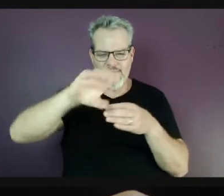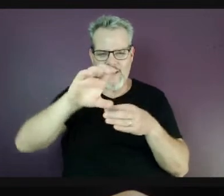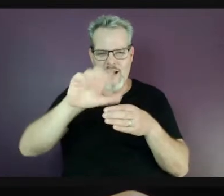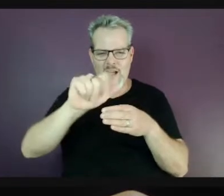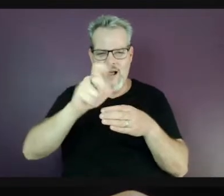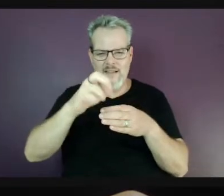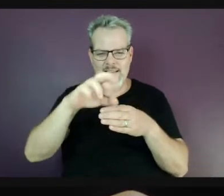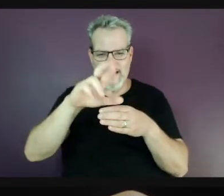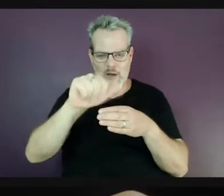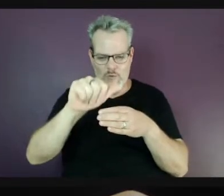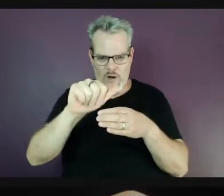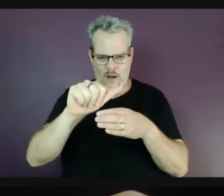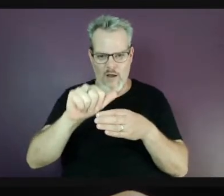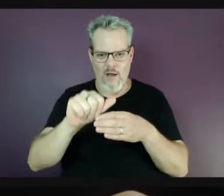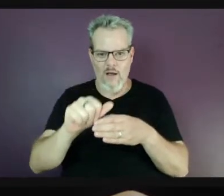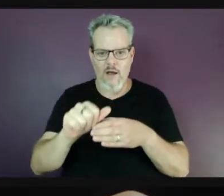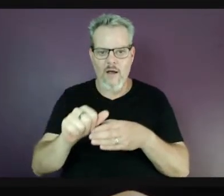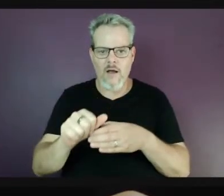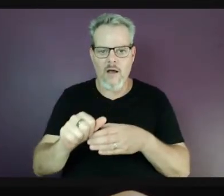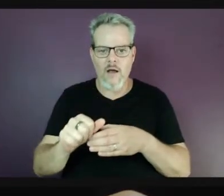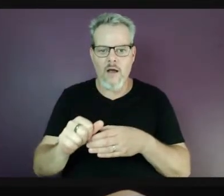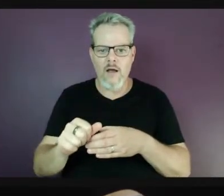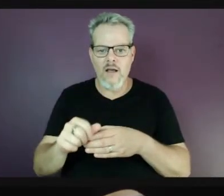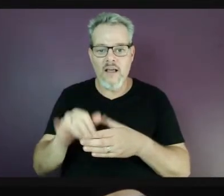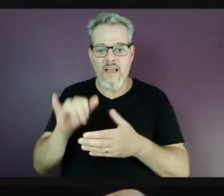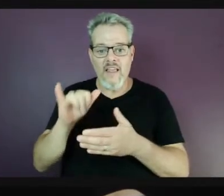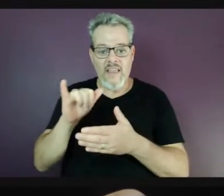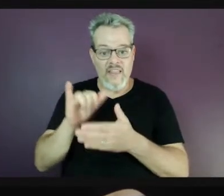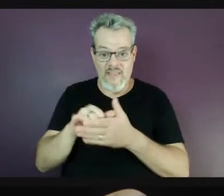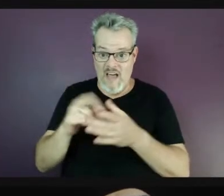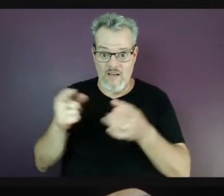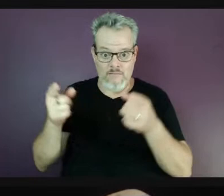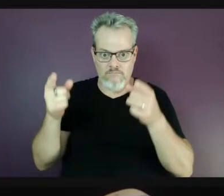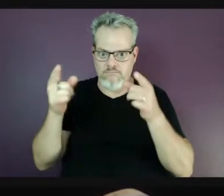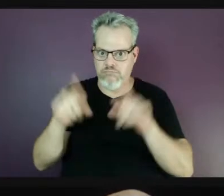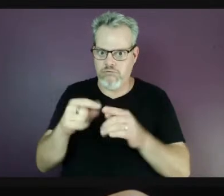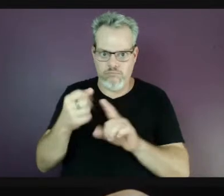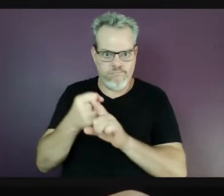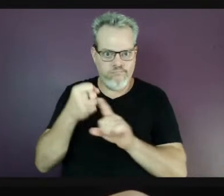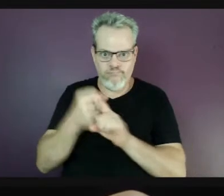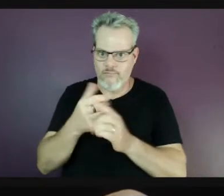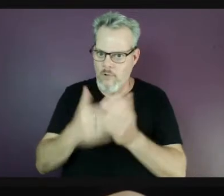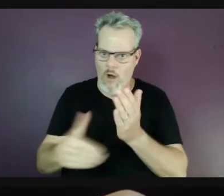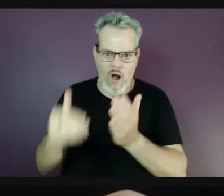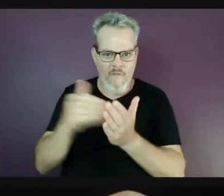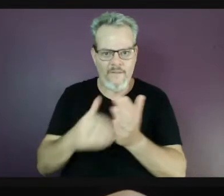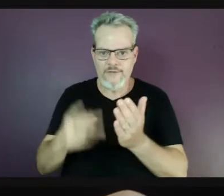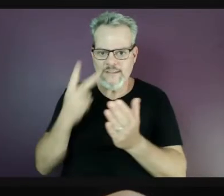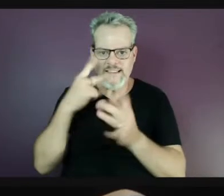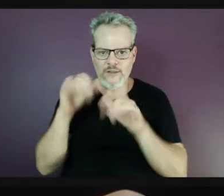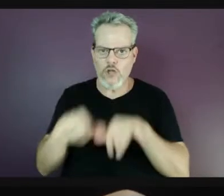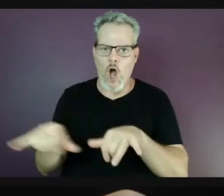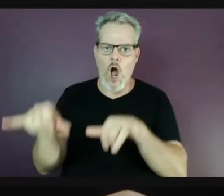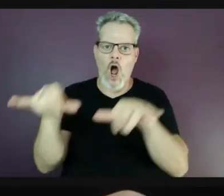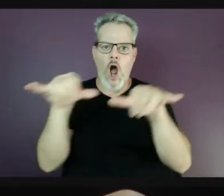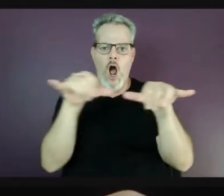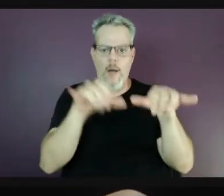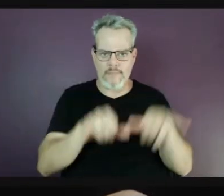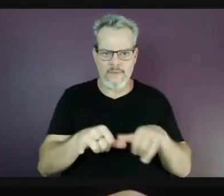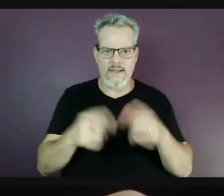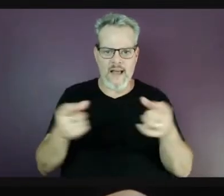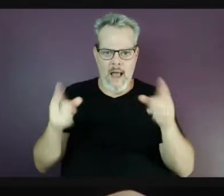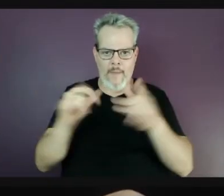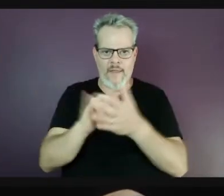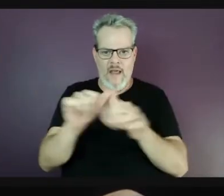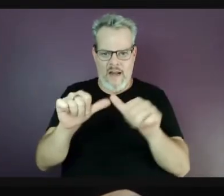out with the USGS Volcano Watch at the time. Not to dwell on all of that, but just to show you how common this is there. And we actually